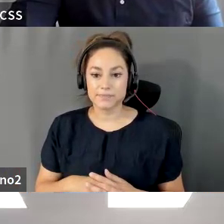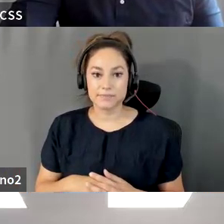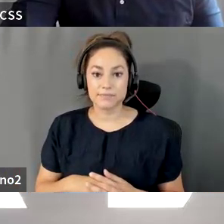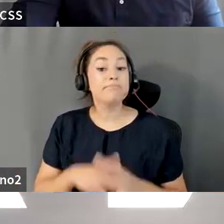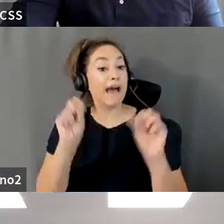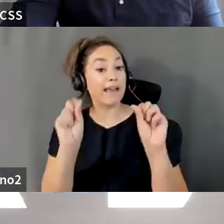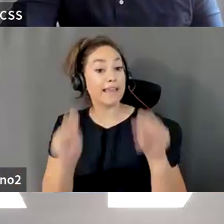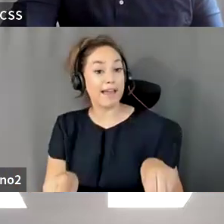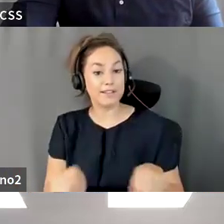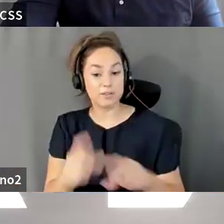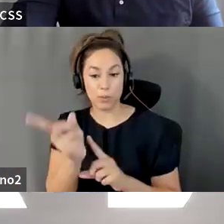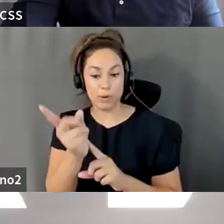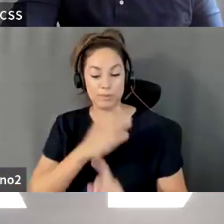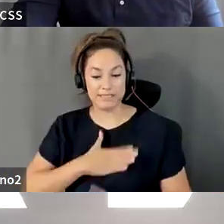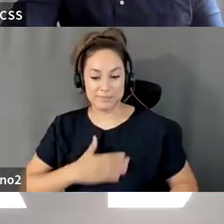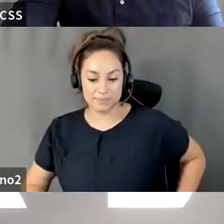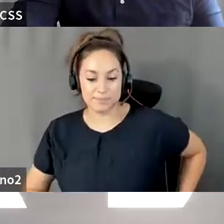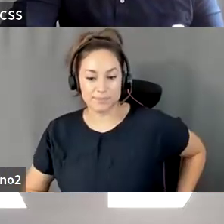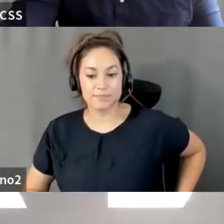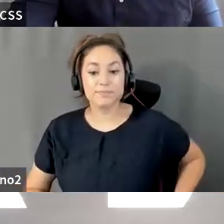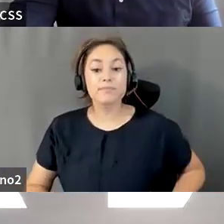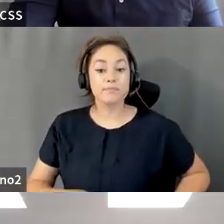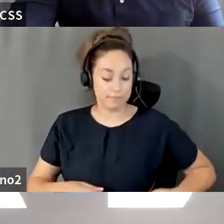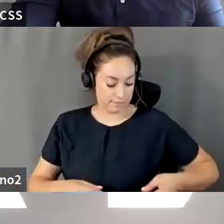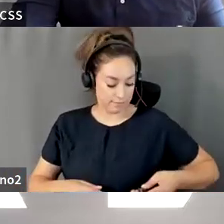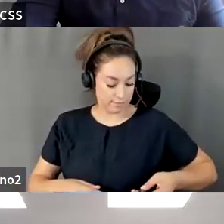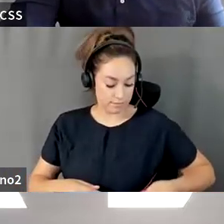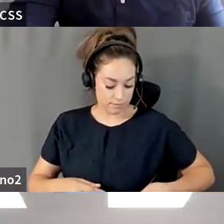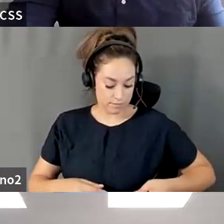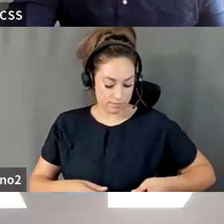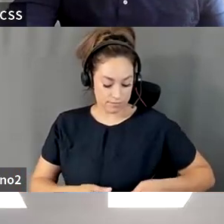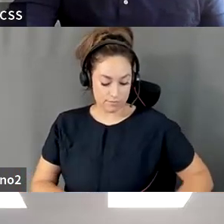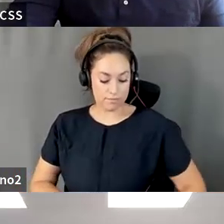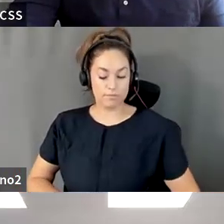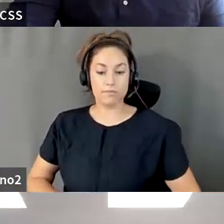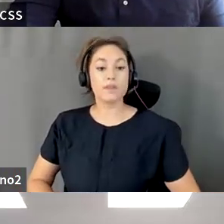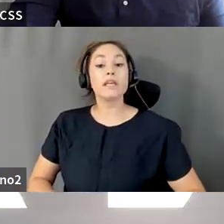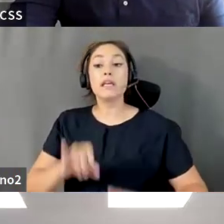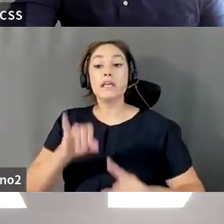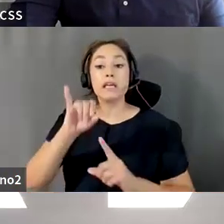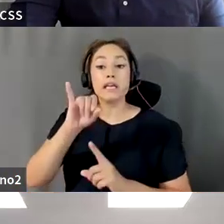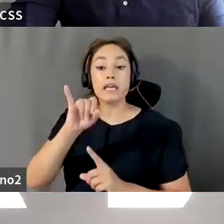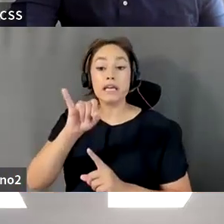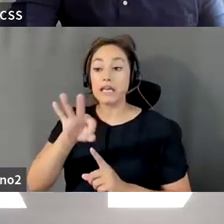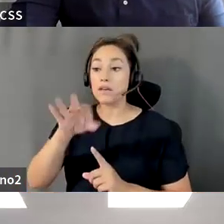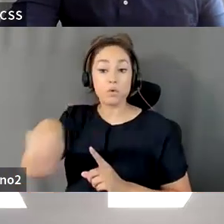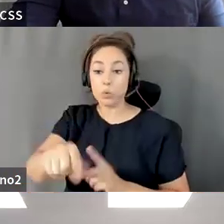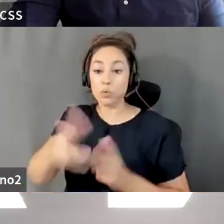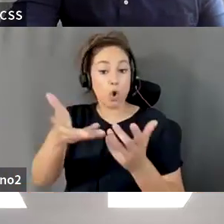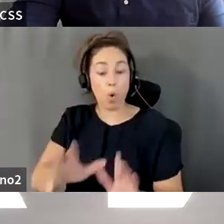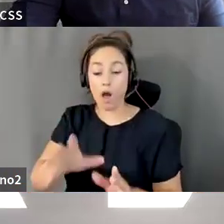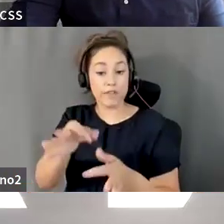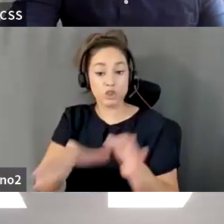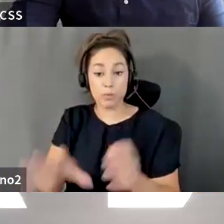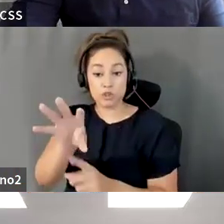I can do that. One moment, folks. Those of you that do not want to choose to have the interpreters spotlighted for you, you can